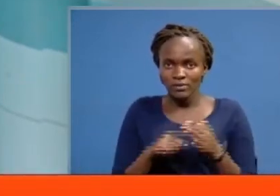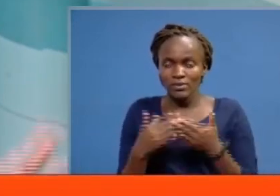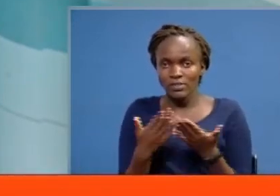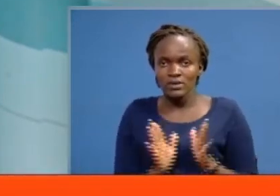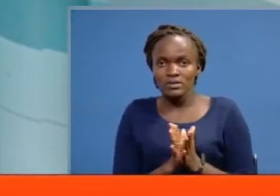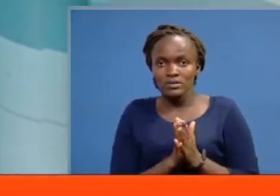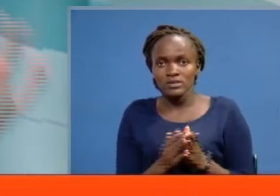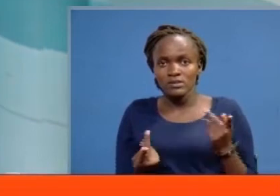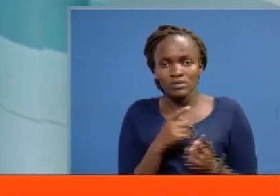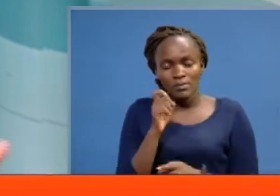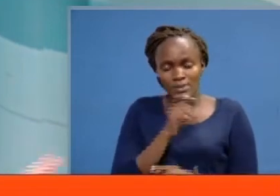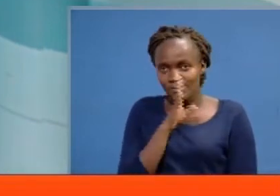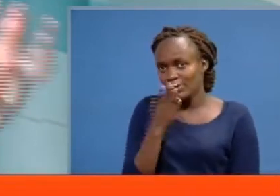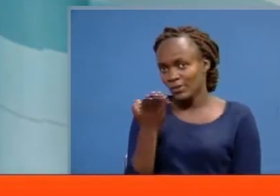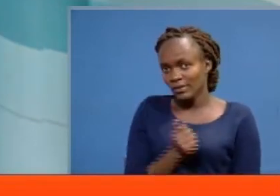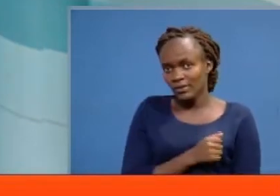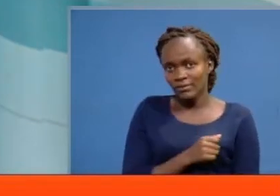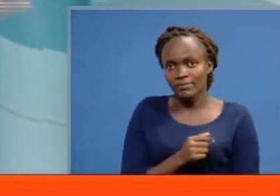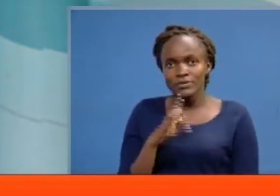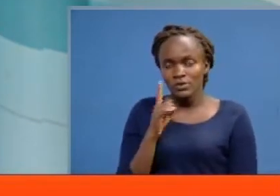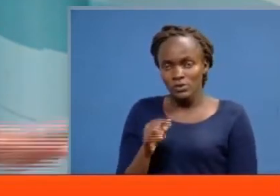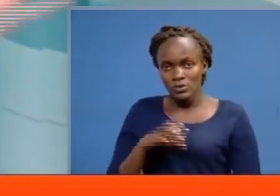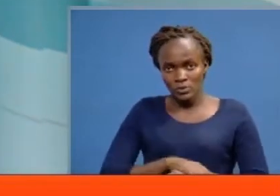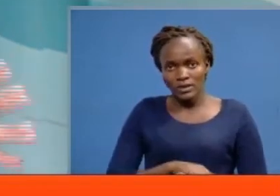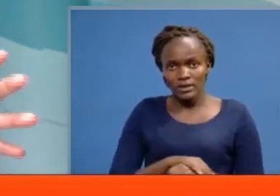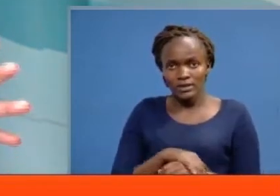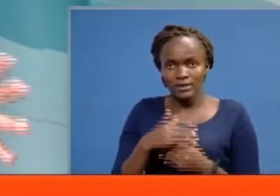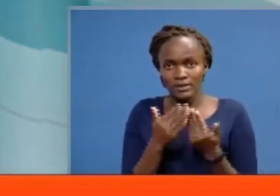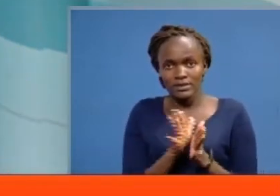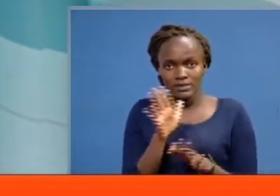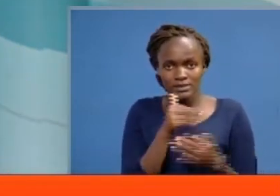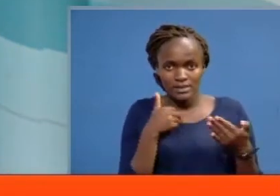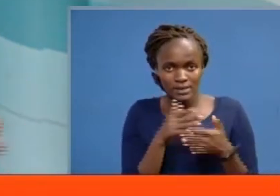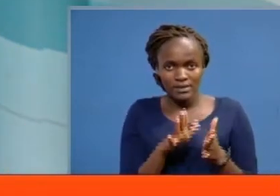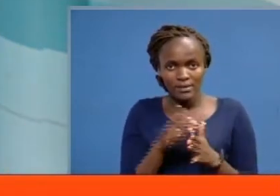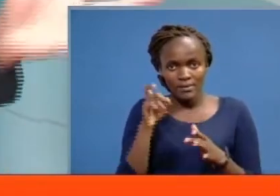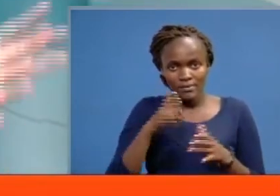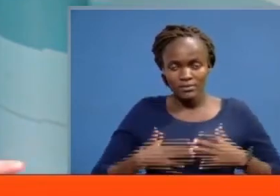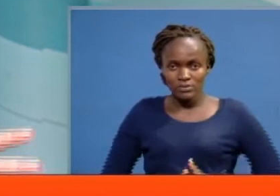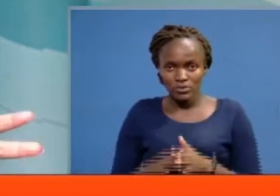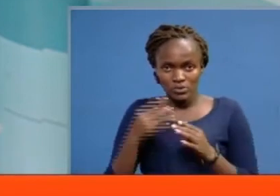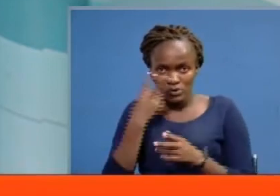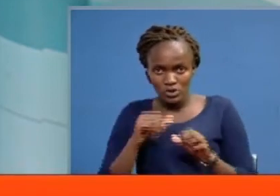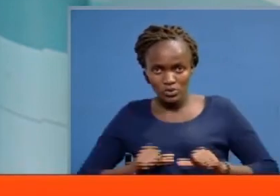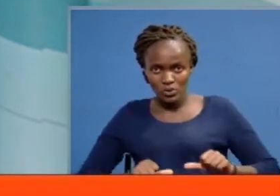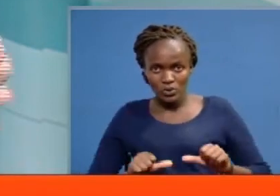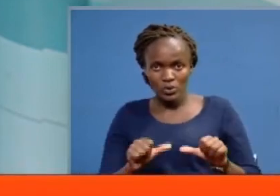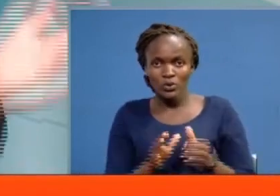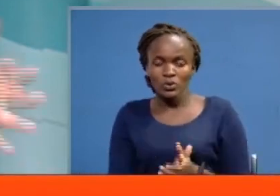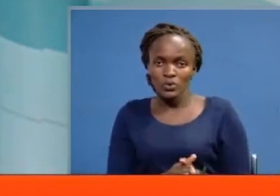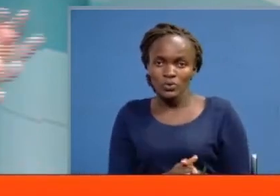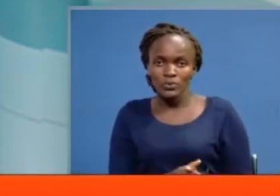have to borrow the ingredients and cook. Because for you to build a brand around that, people have to continuously see you. So